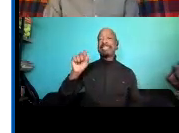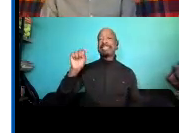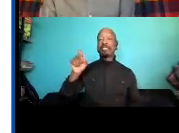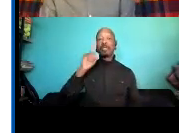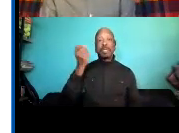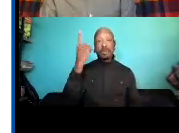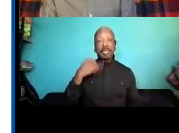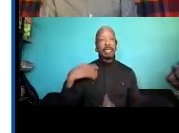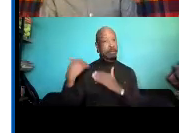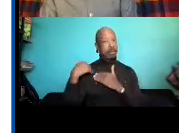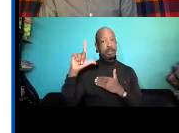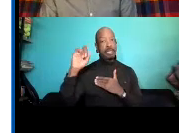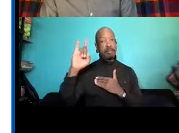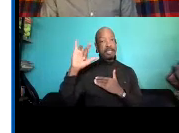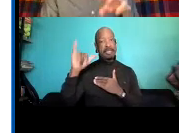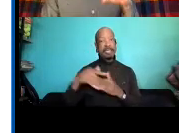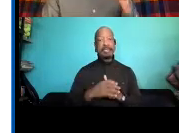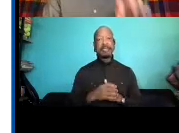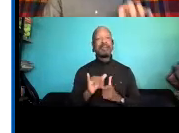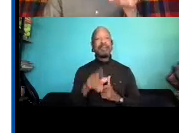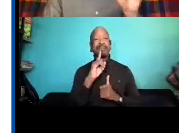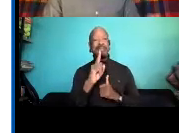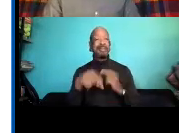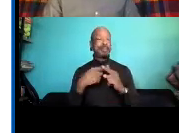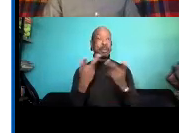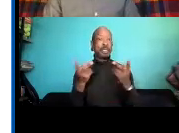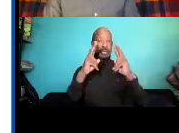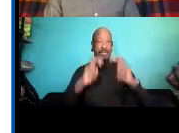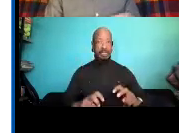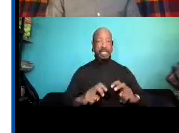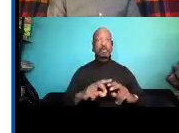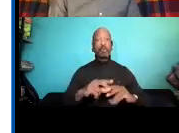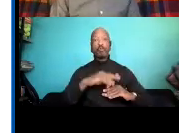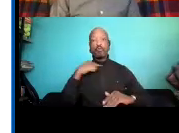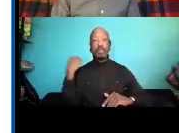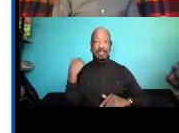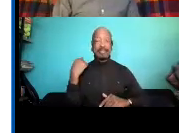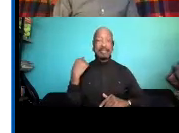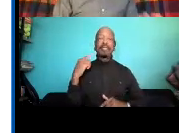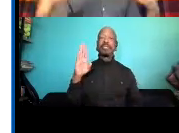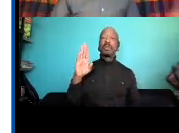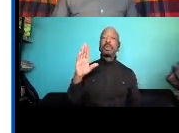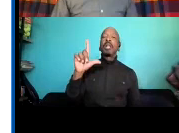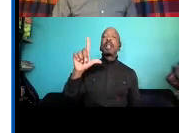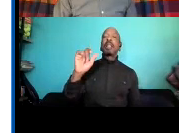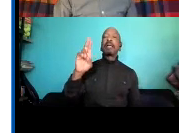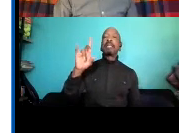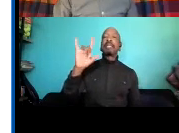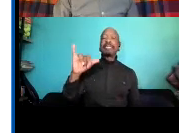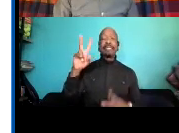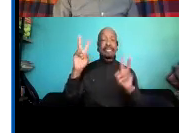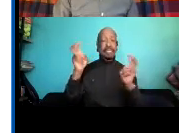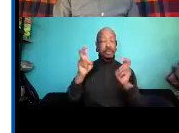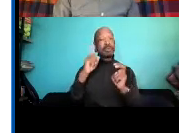liability. This is really about assessing risk. So liability issues. Think about all the activities